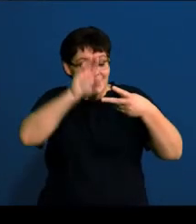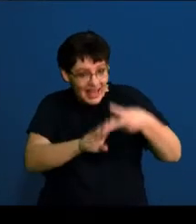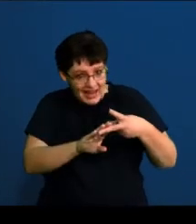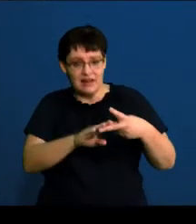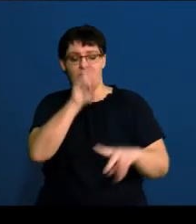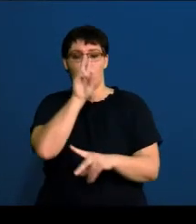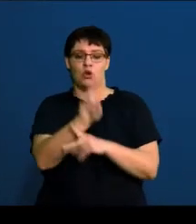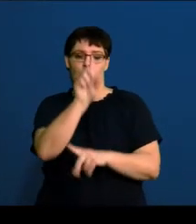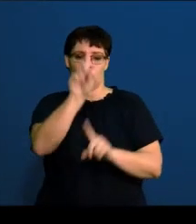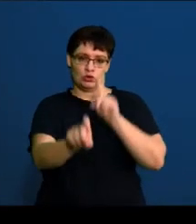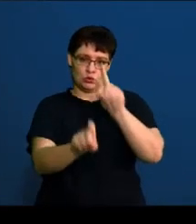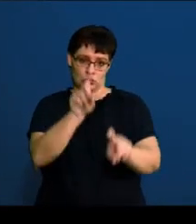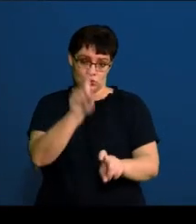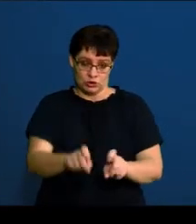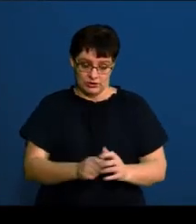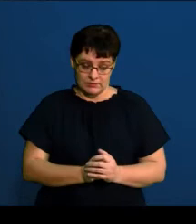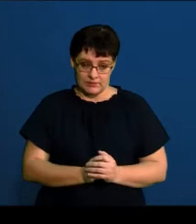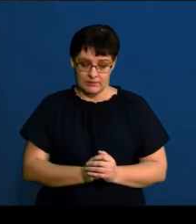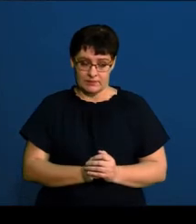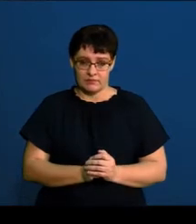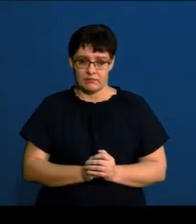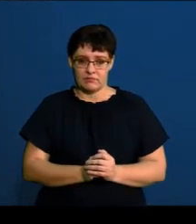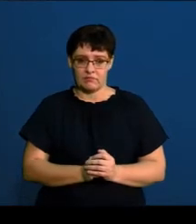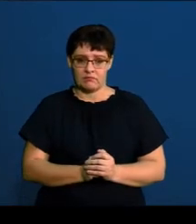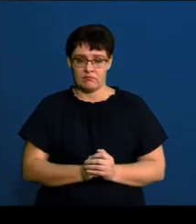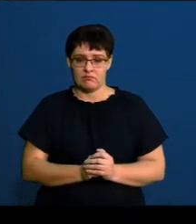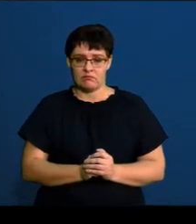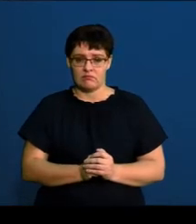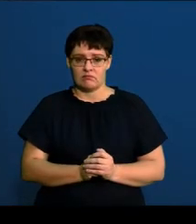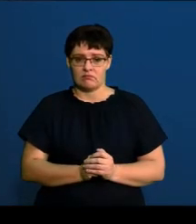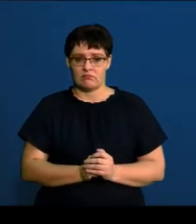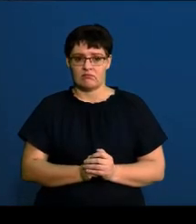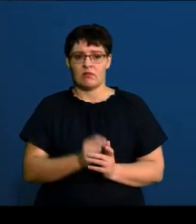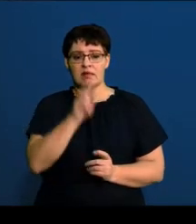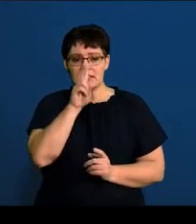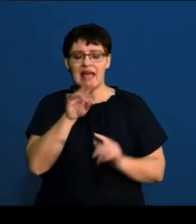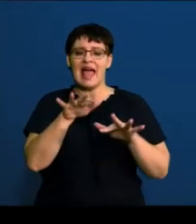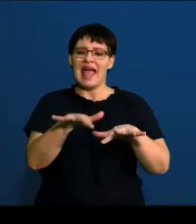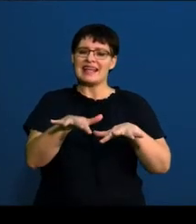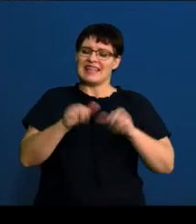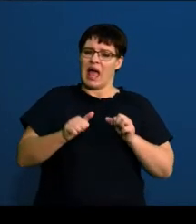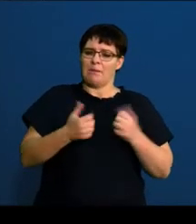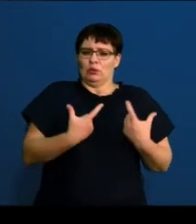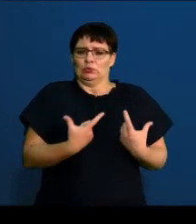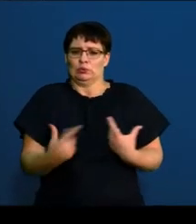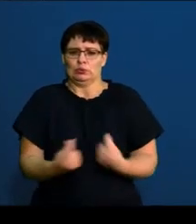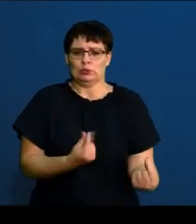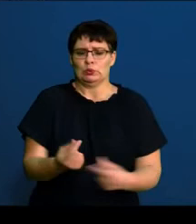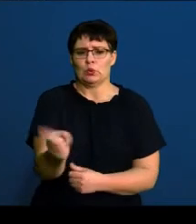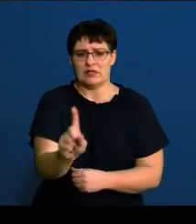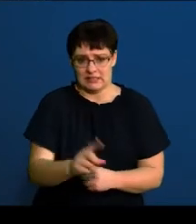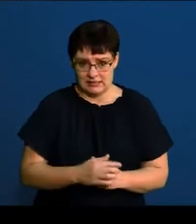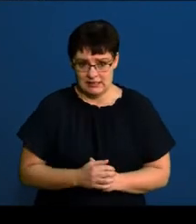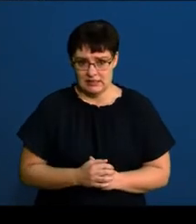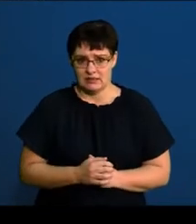thereafter look at the questions. So if we move on, and we look at exam practice. Remember, the